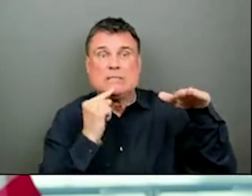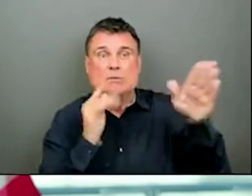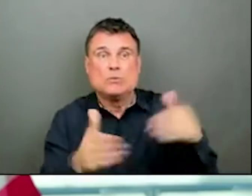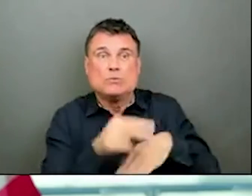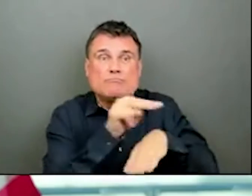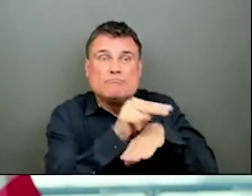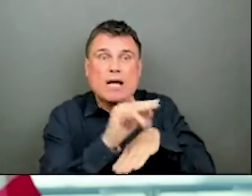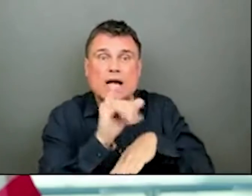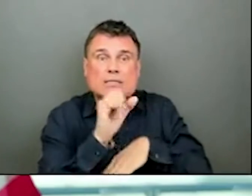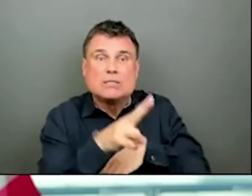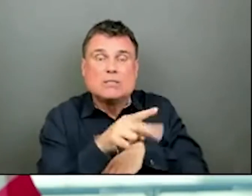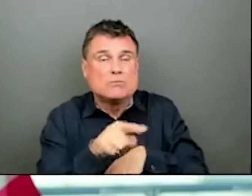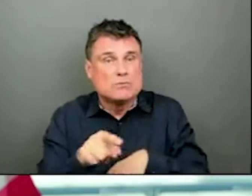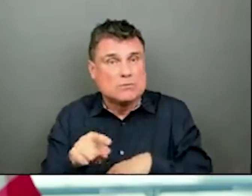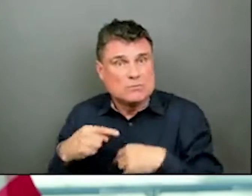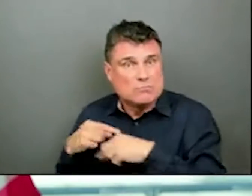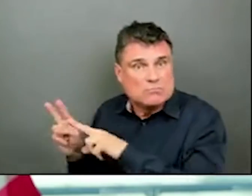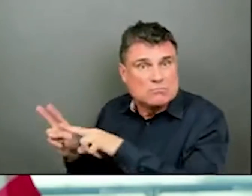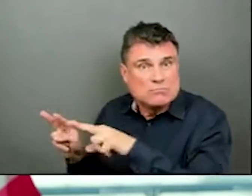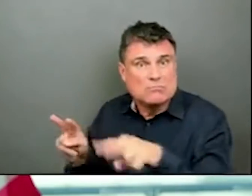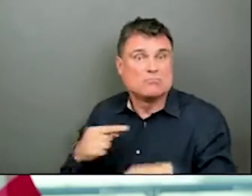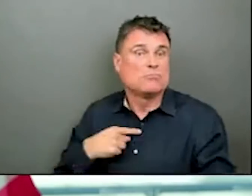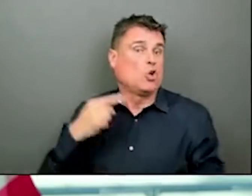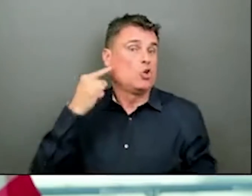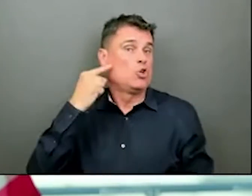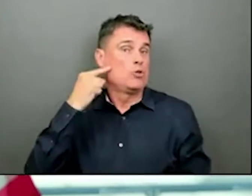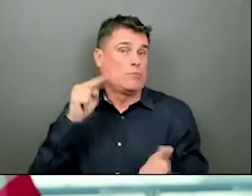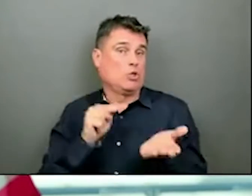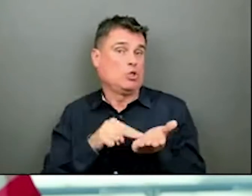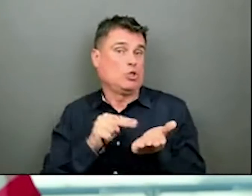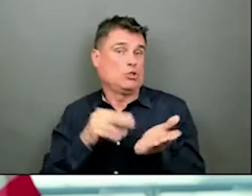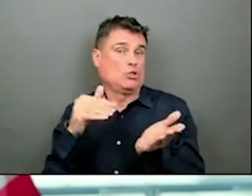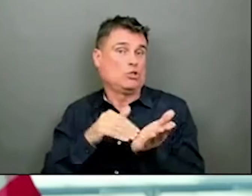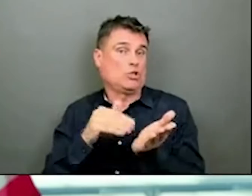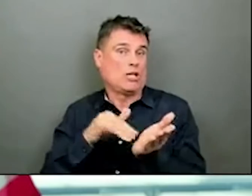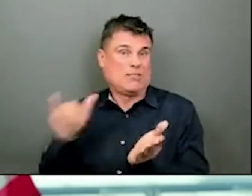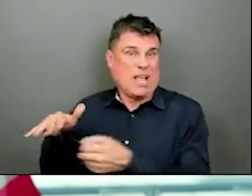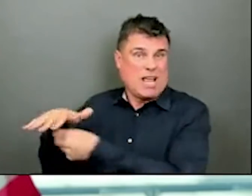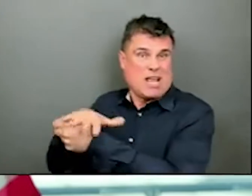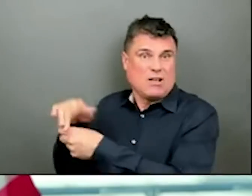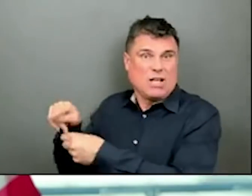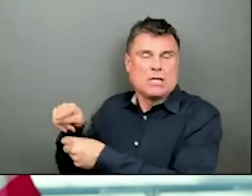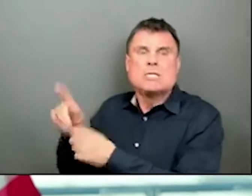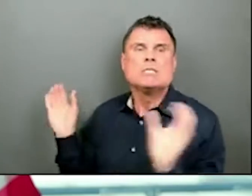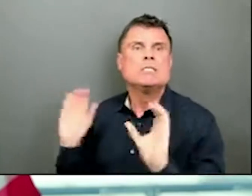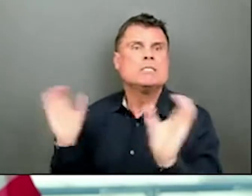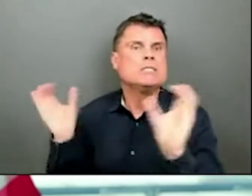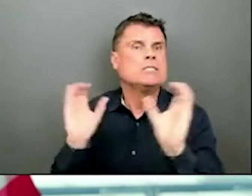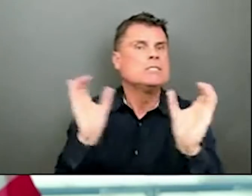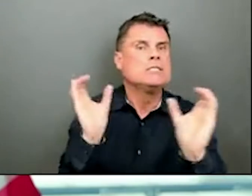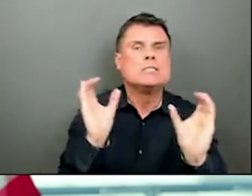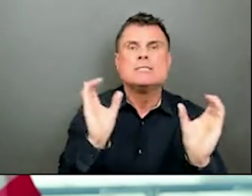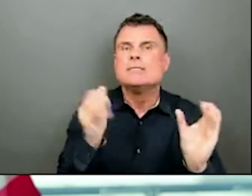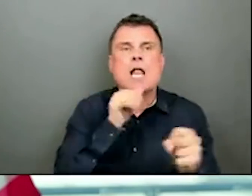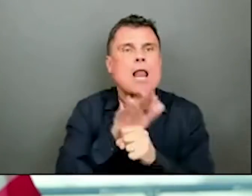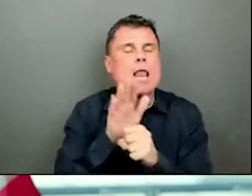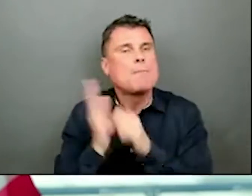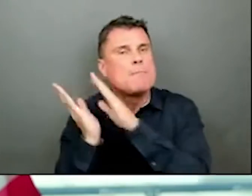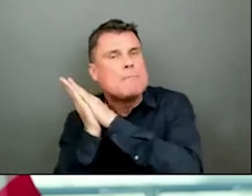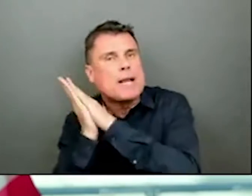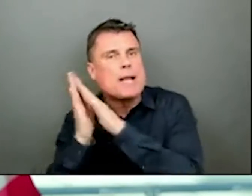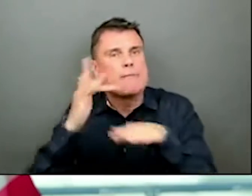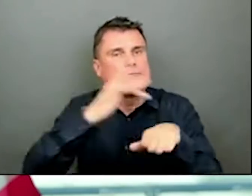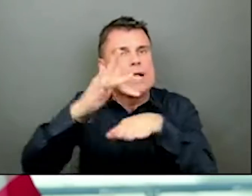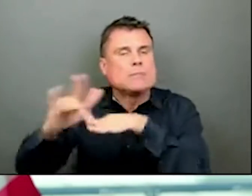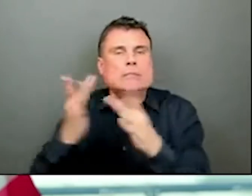I'm hearing from frontline workers in Westminster and in Surrey who are scrambling to find space for everyone needing critical care. So